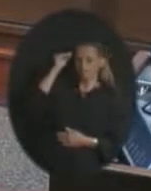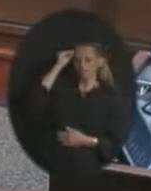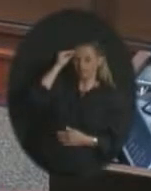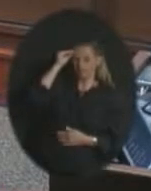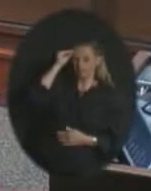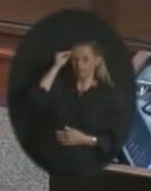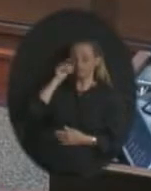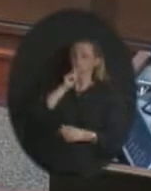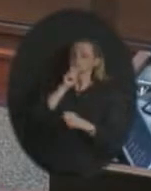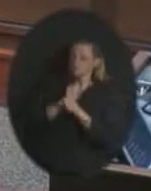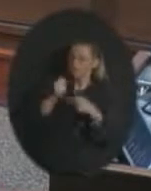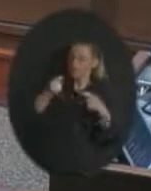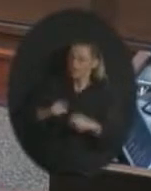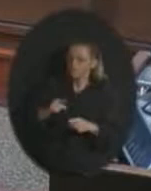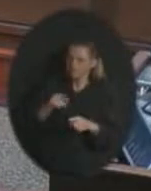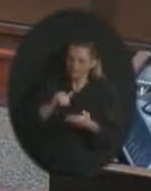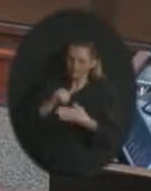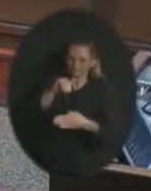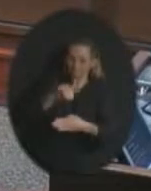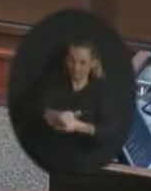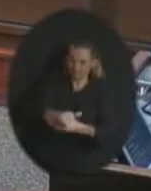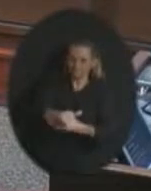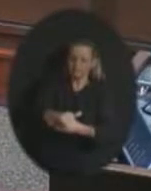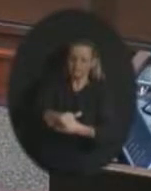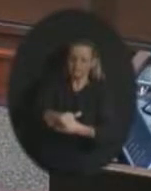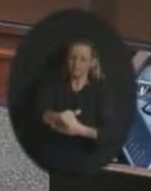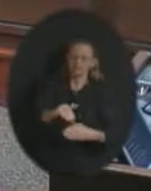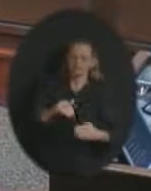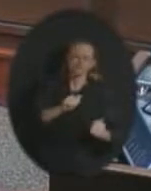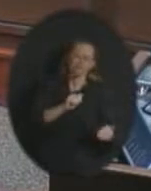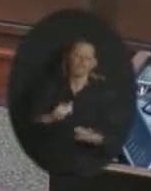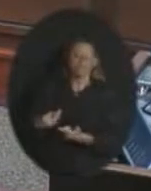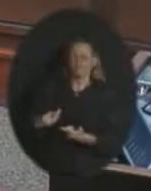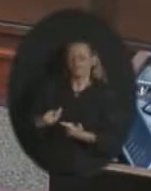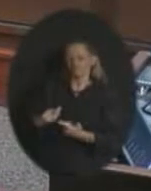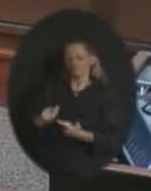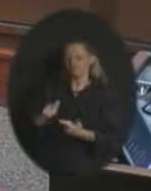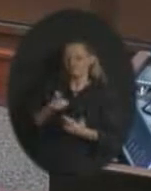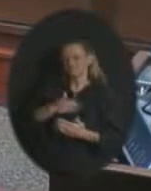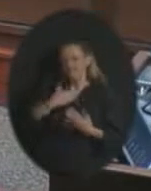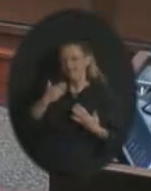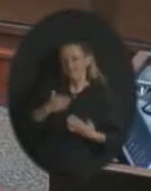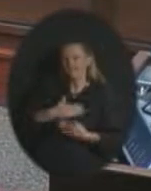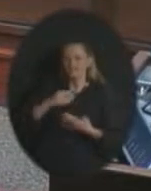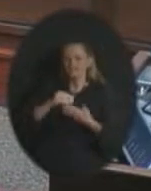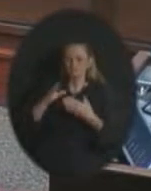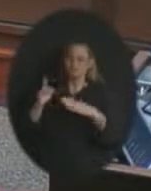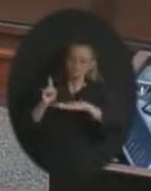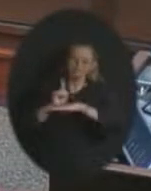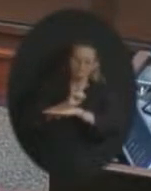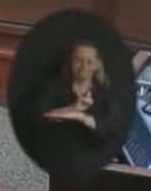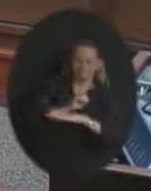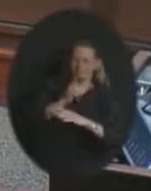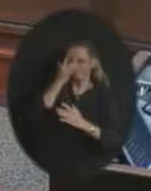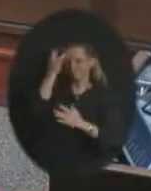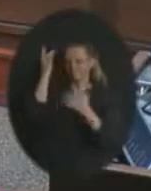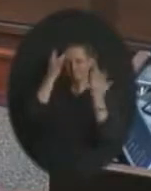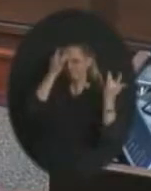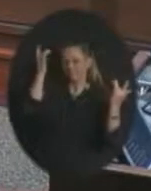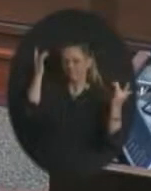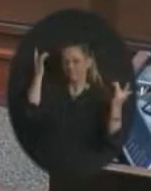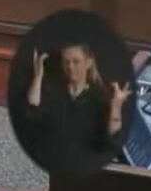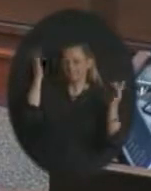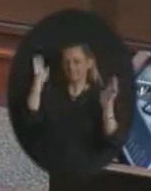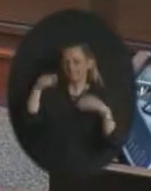really happens once we hit the night and everybody's happy and the students walked across the stage, we kind of forget about the